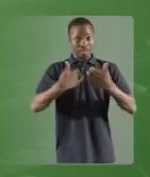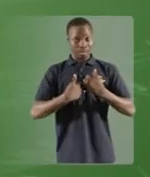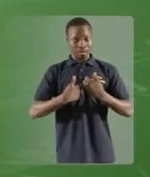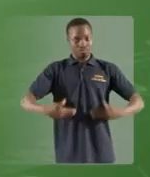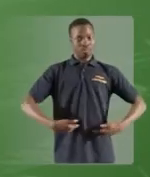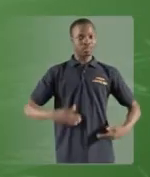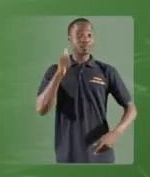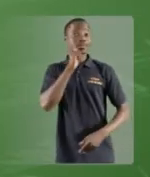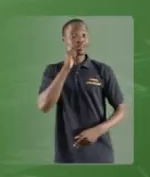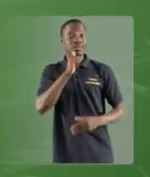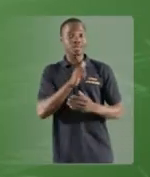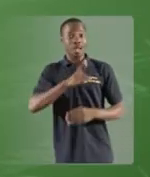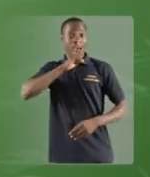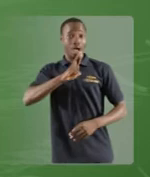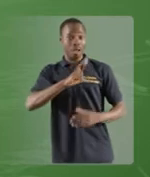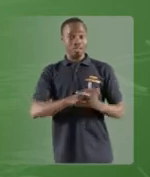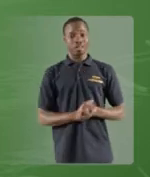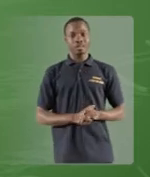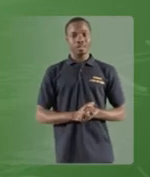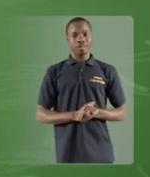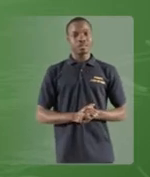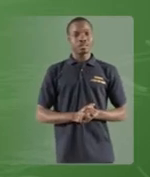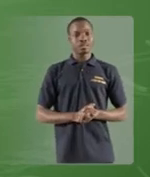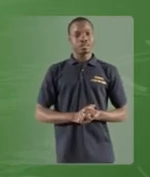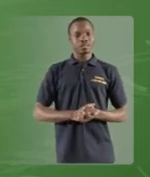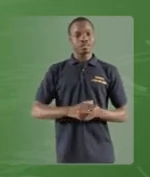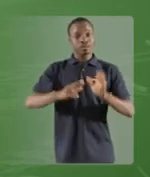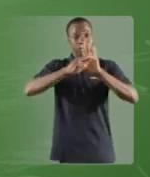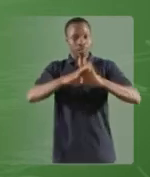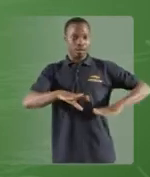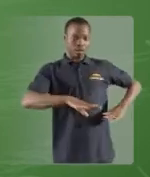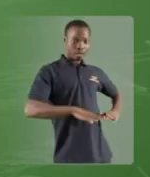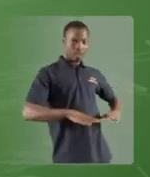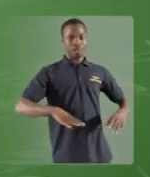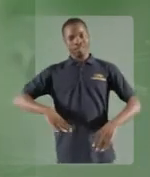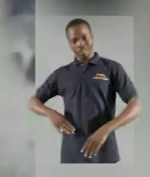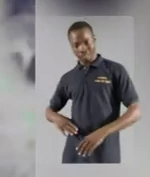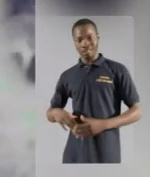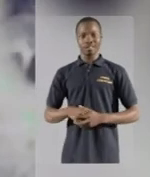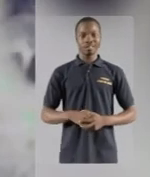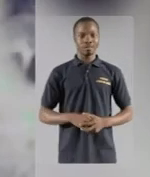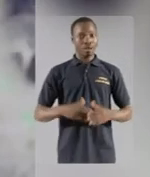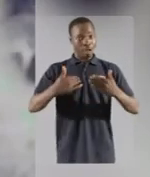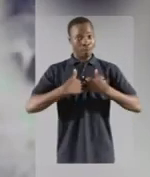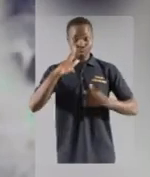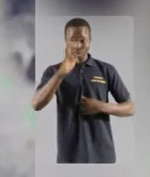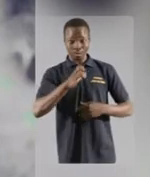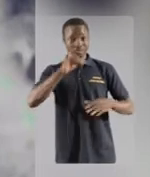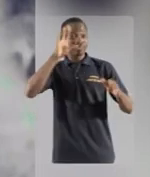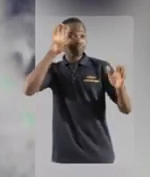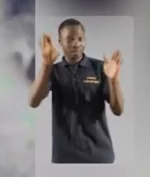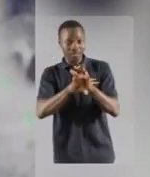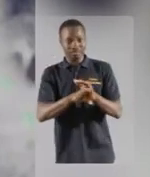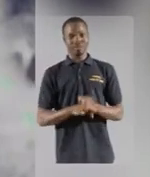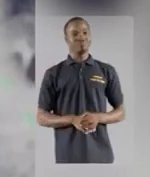ladies, okay, are fashion models, okay. You have a third one, okay, who's also